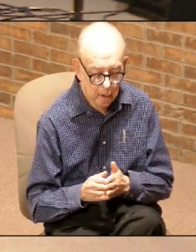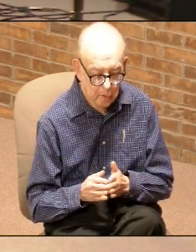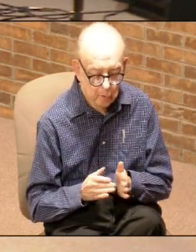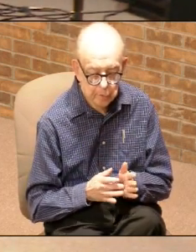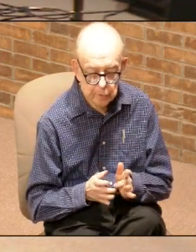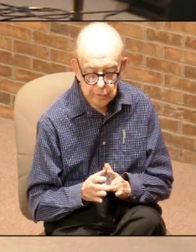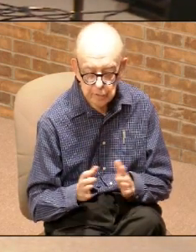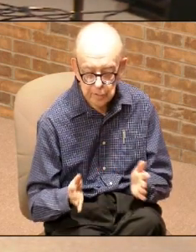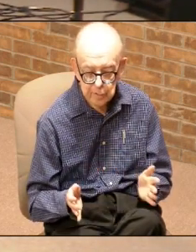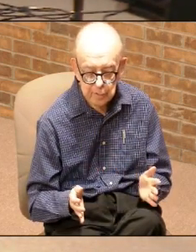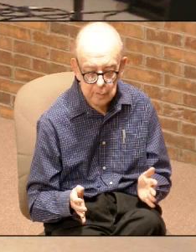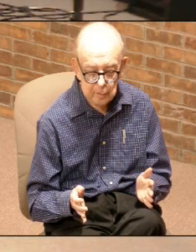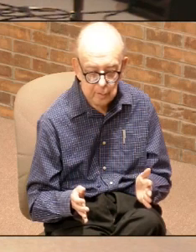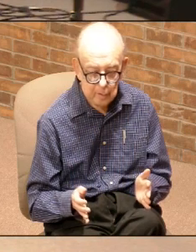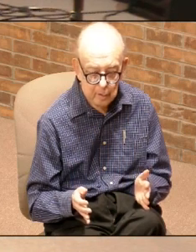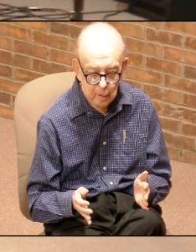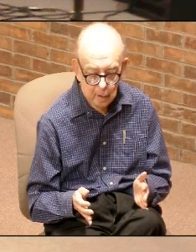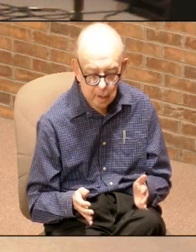Jesus,